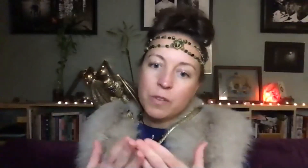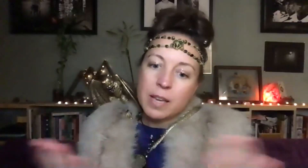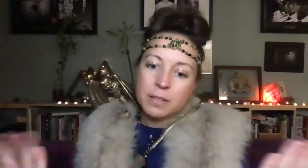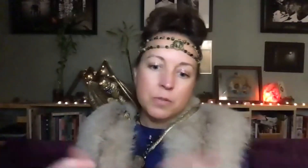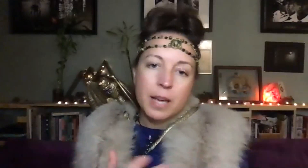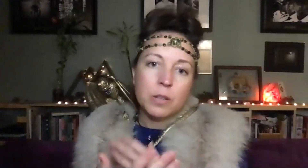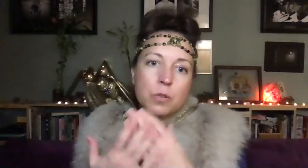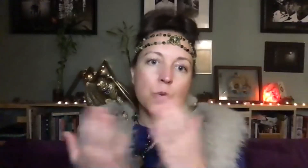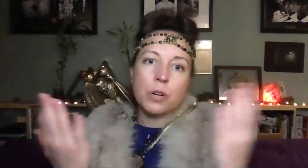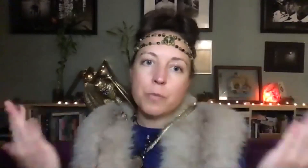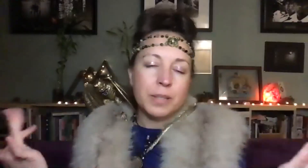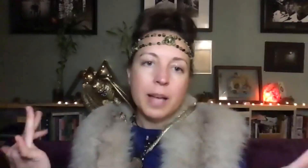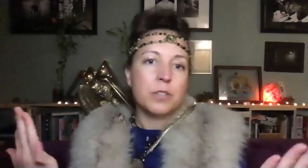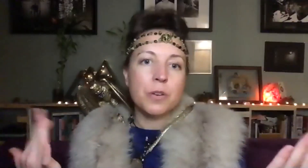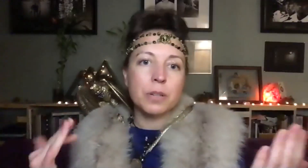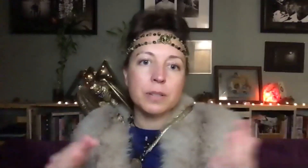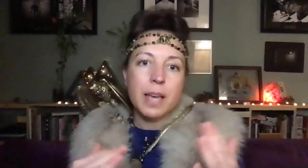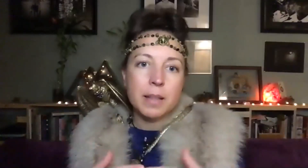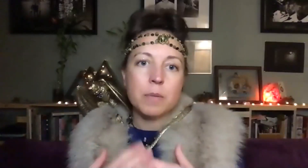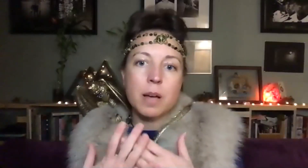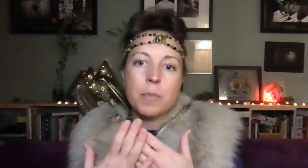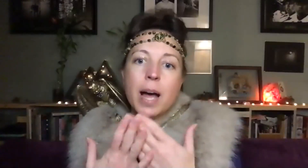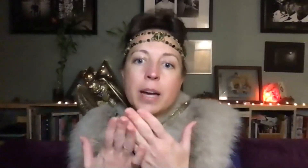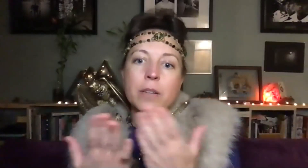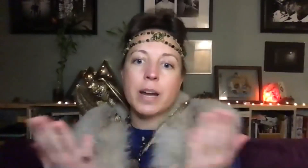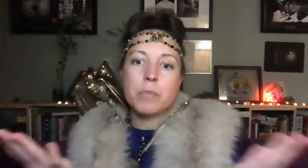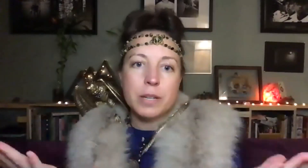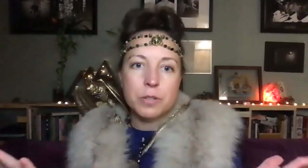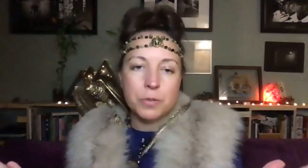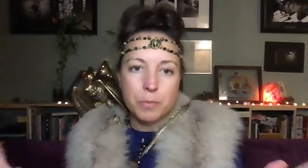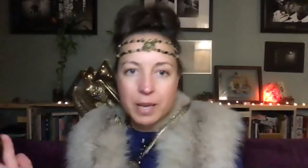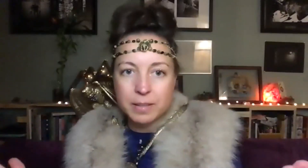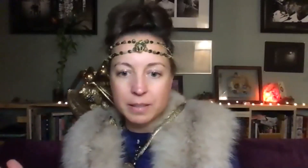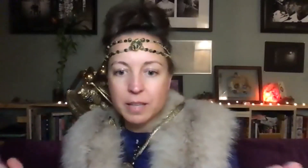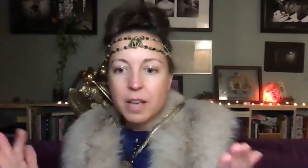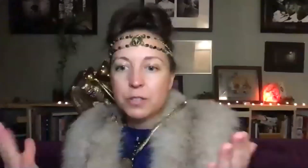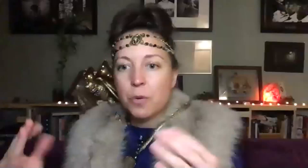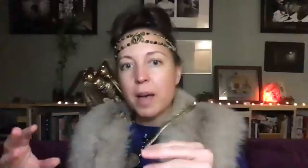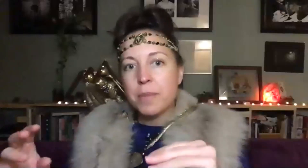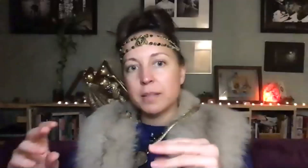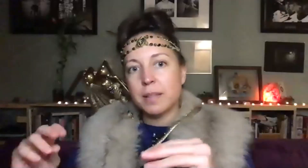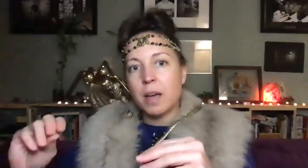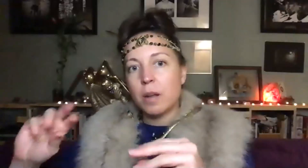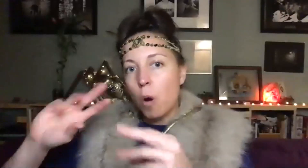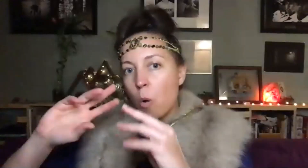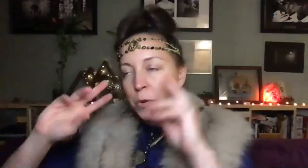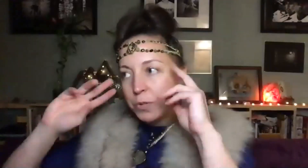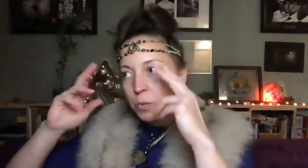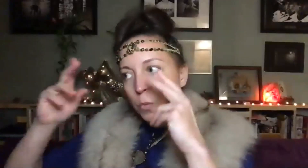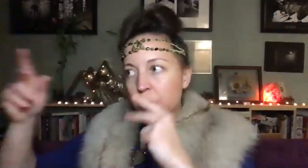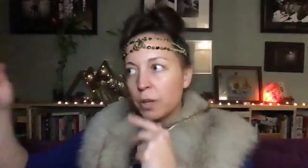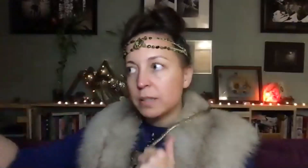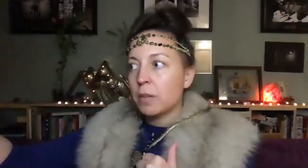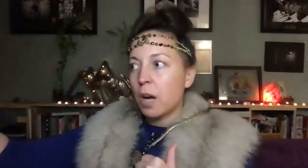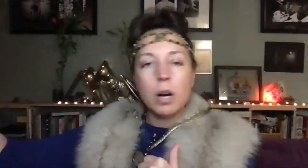We're moving into like new earth potentials and higher vibrational spaces. So that means that almost